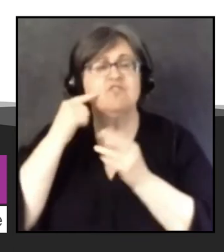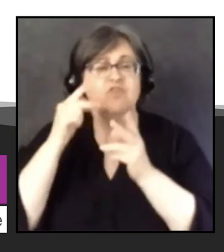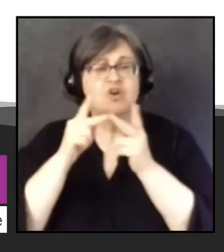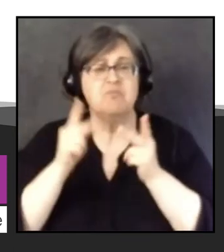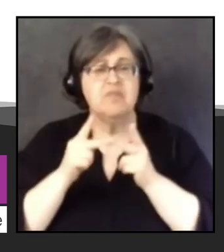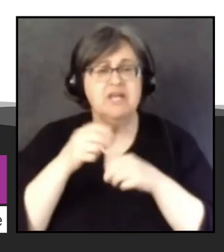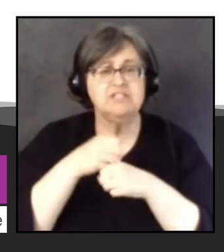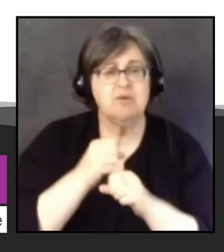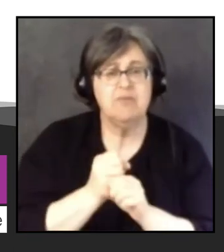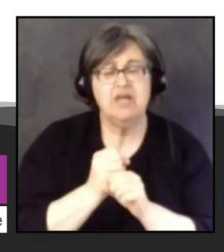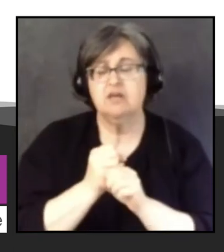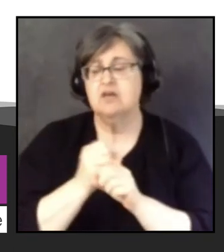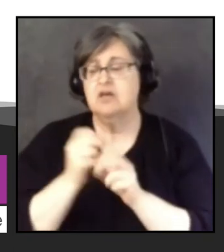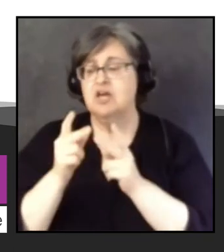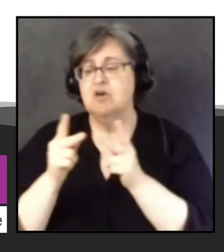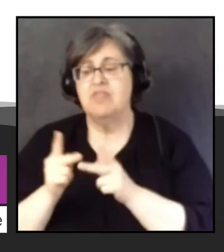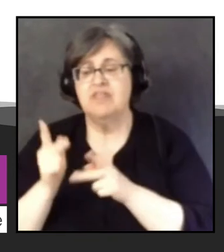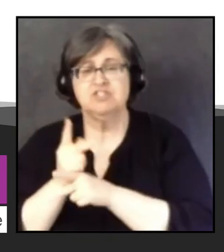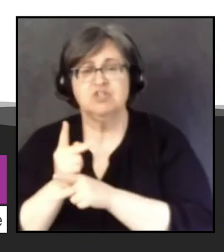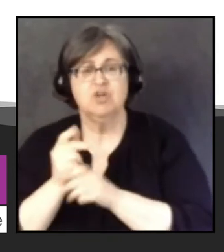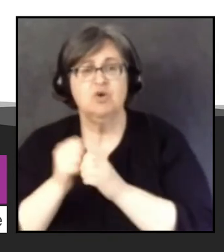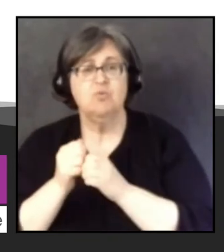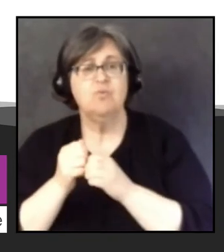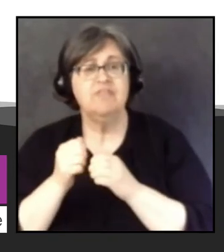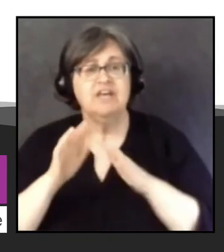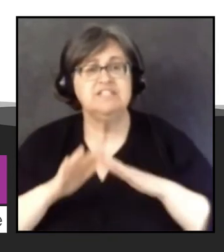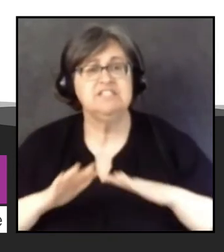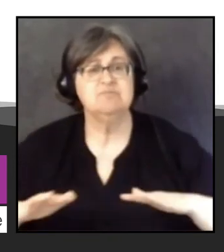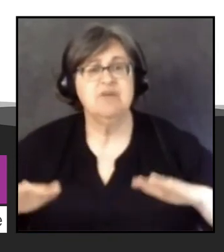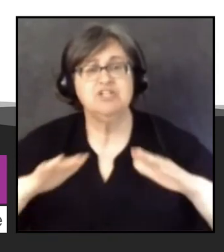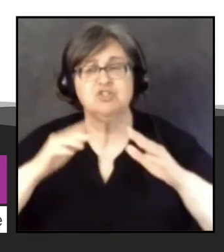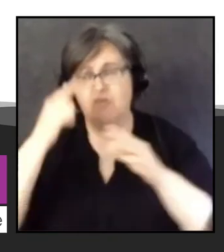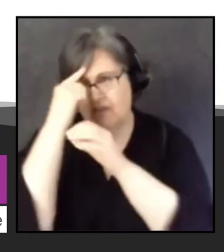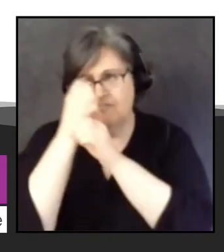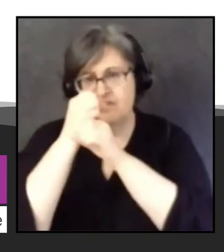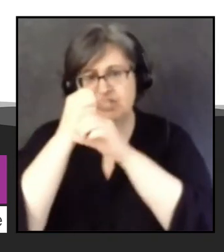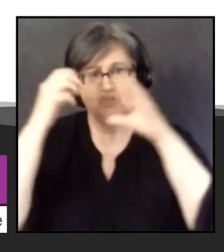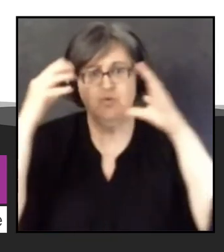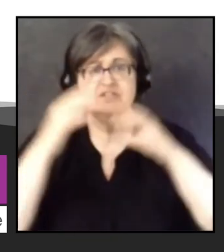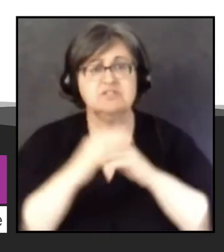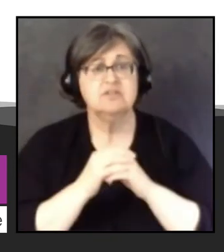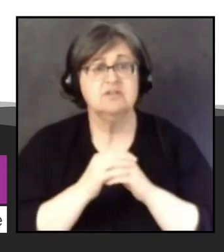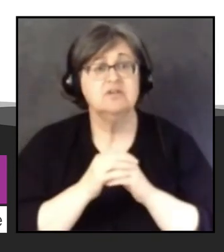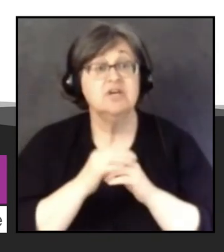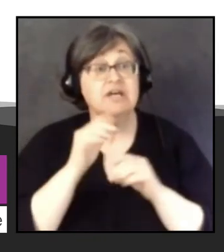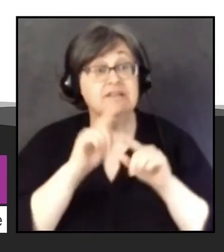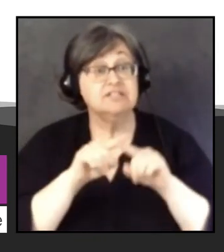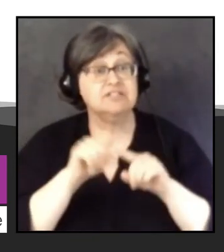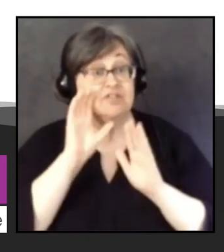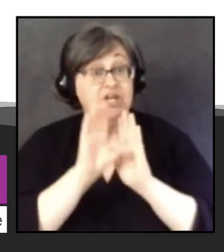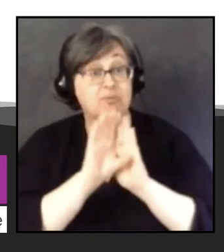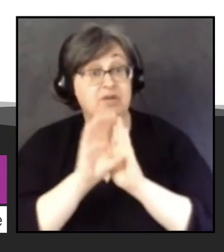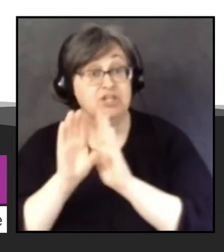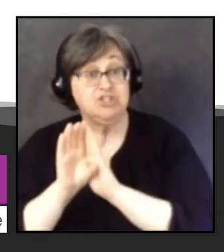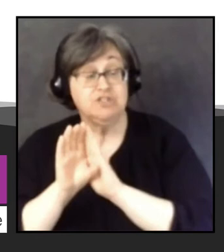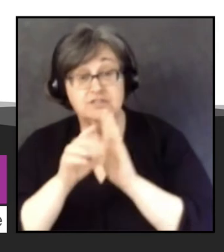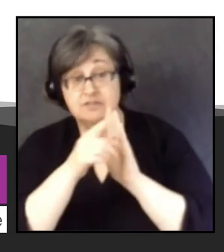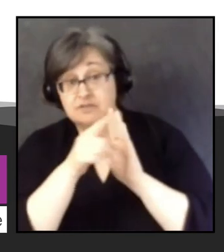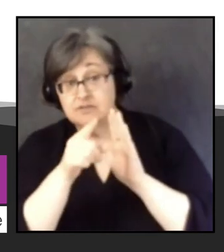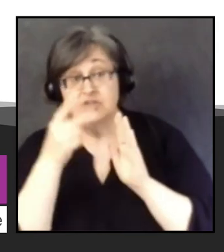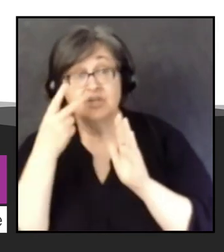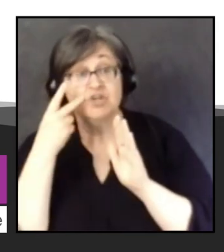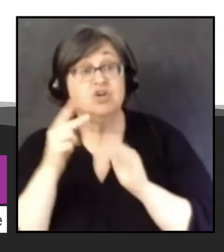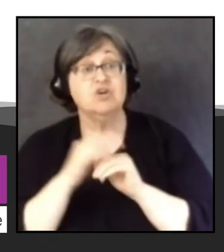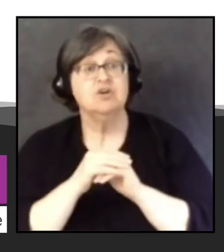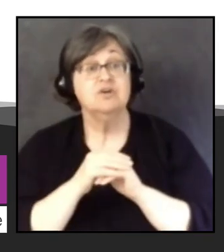and placekeeping through spatial visualizations. Here in the images, we're showing the